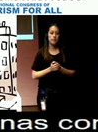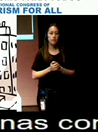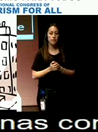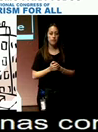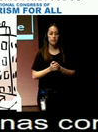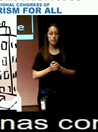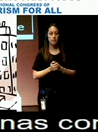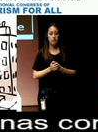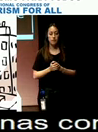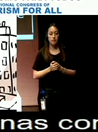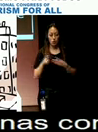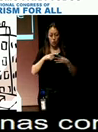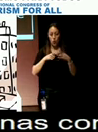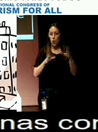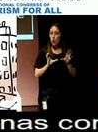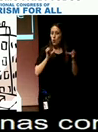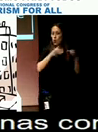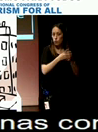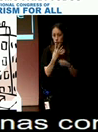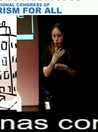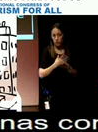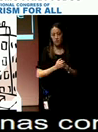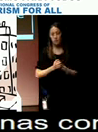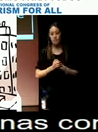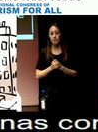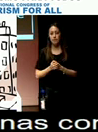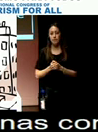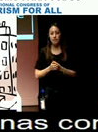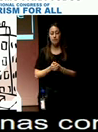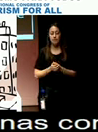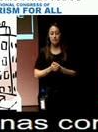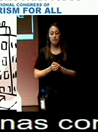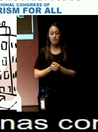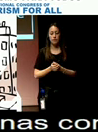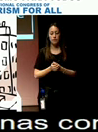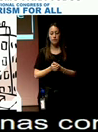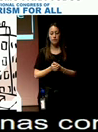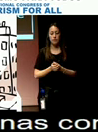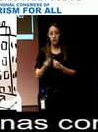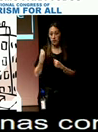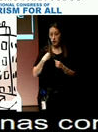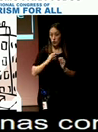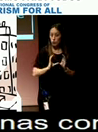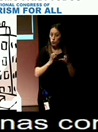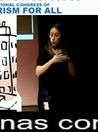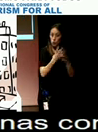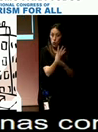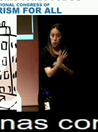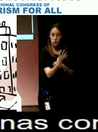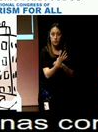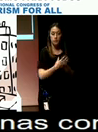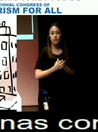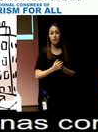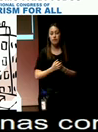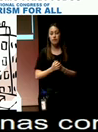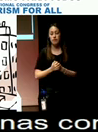age. And these 4 target groups would aim at supporting the